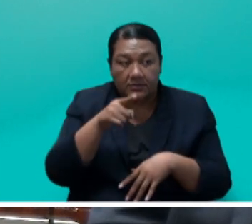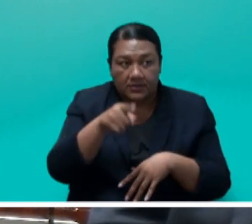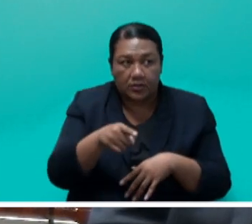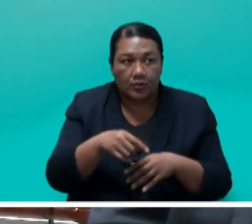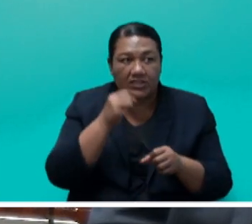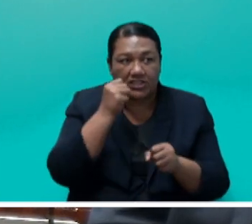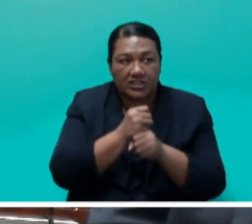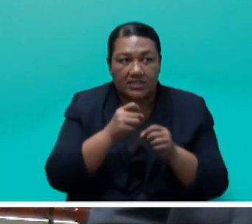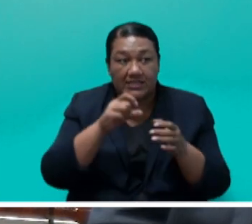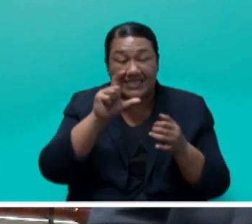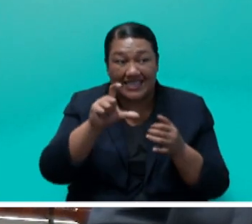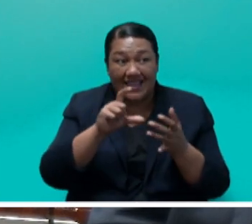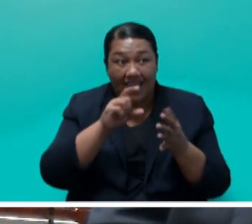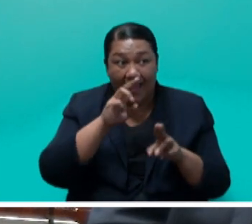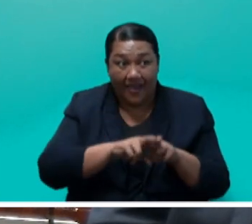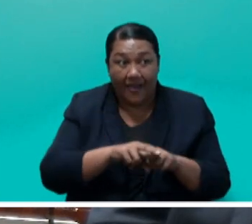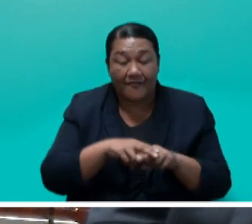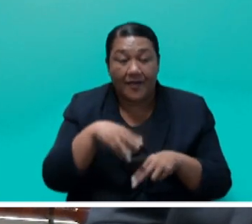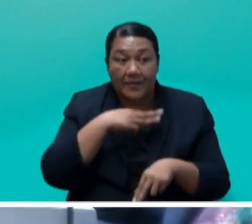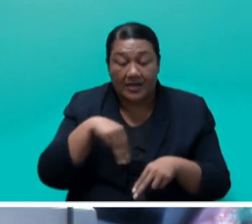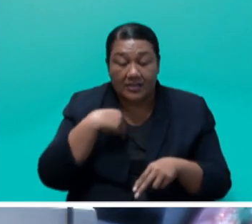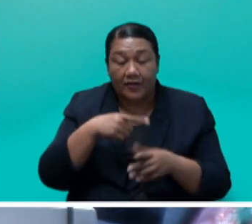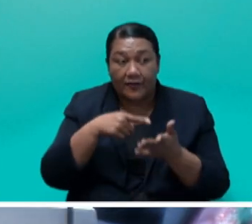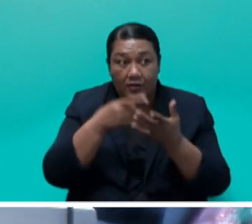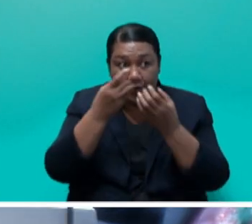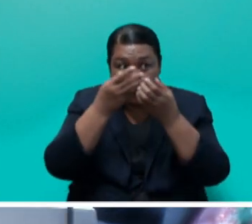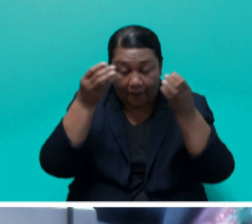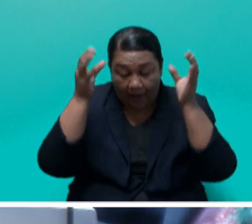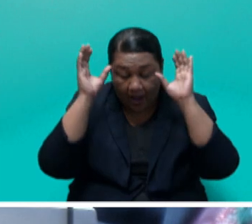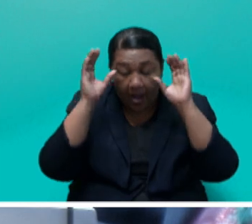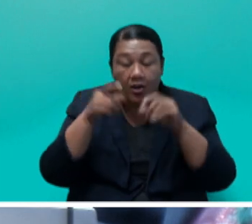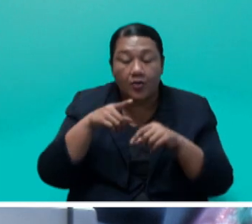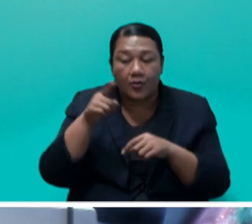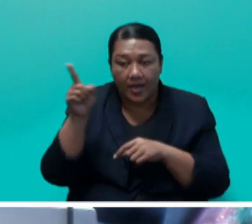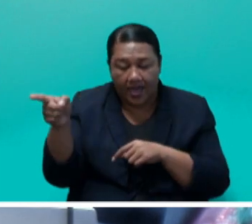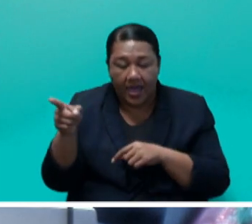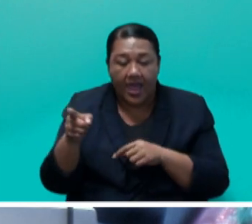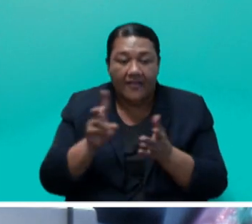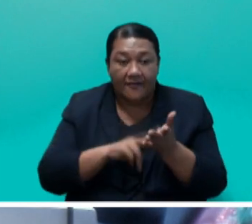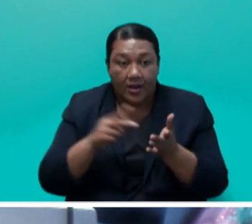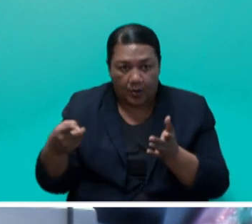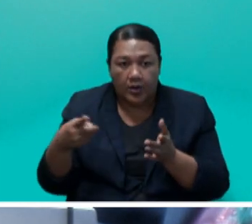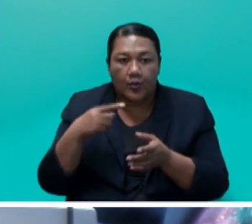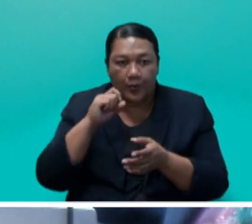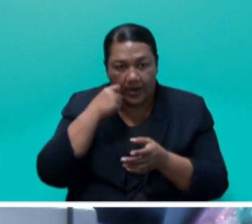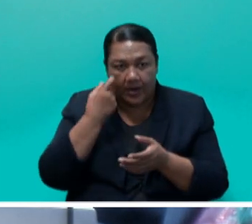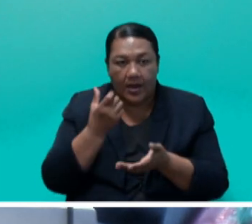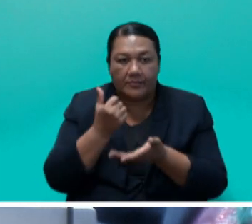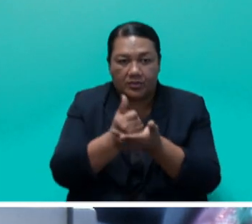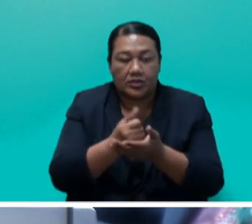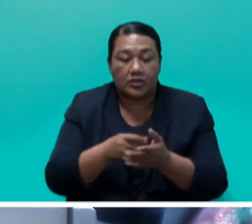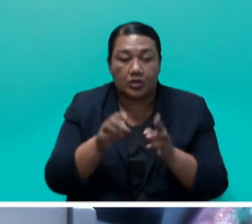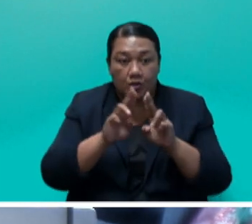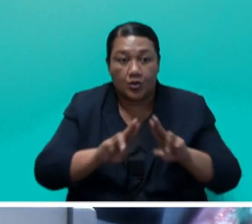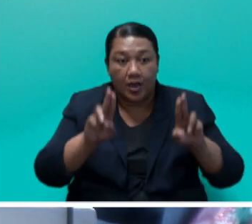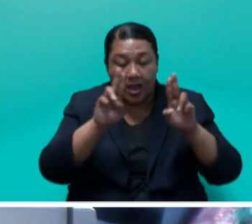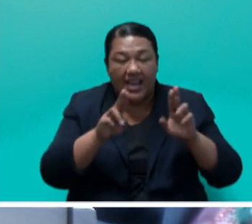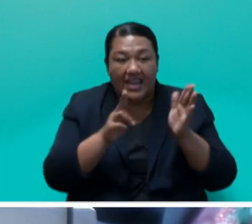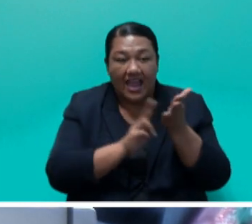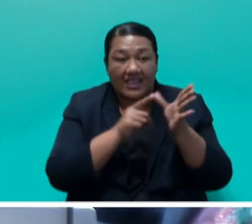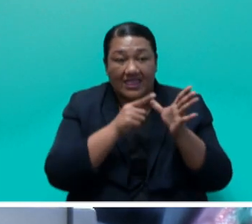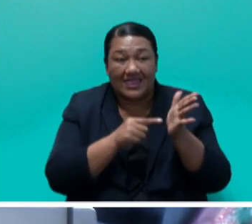major bilateral partners and the Global Climate Fund to bring focus and high-level political support